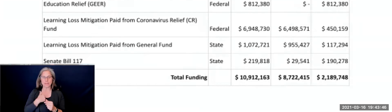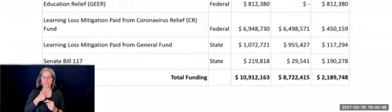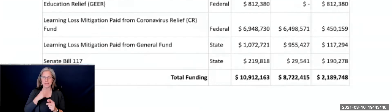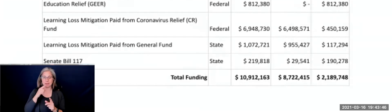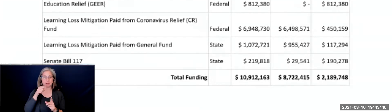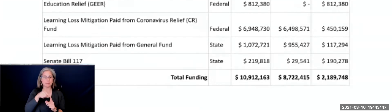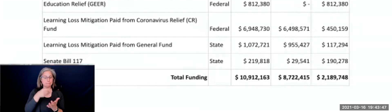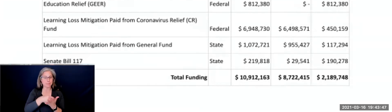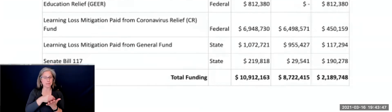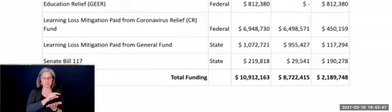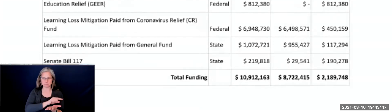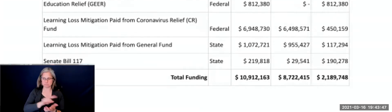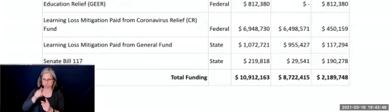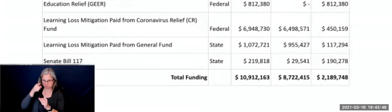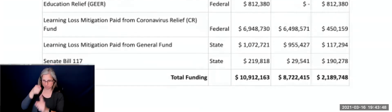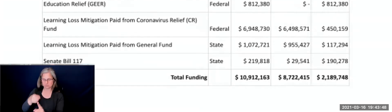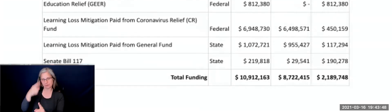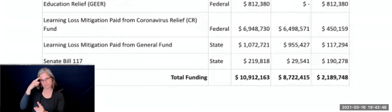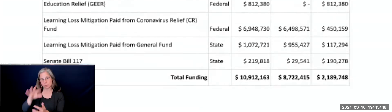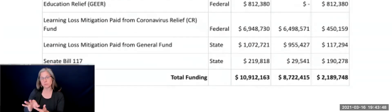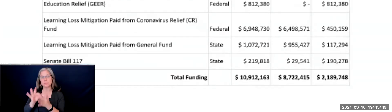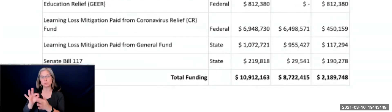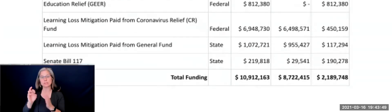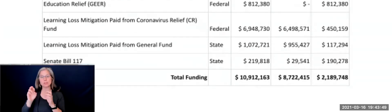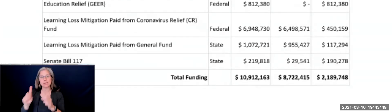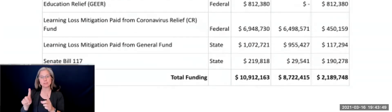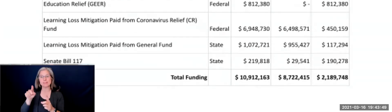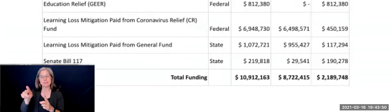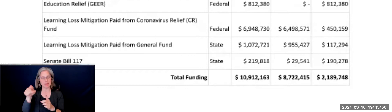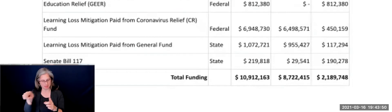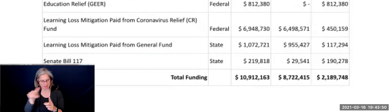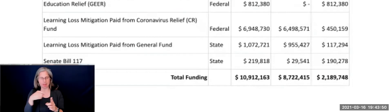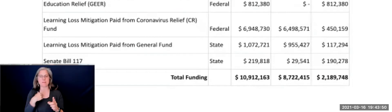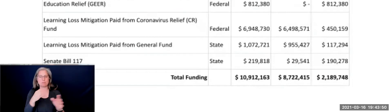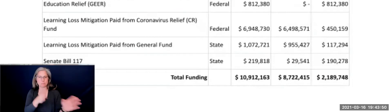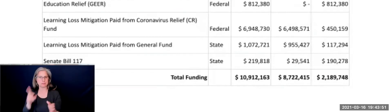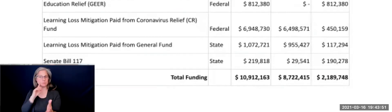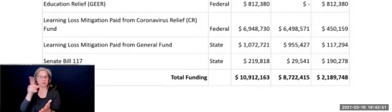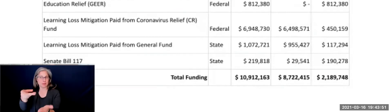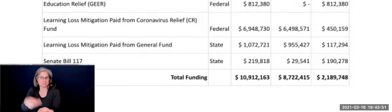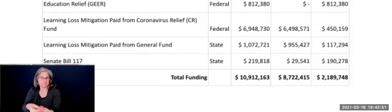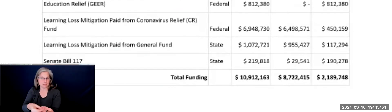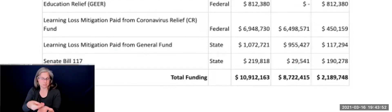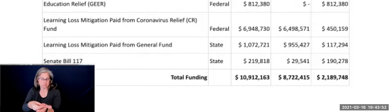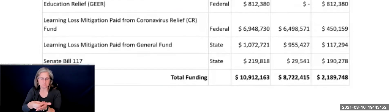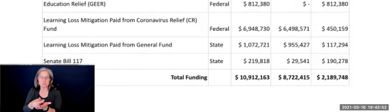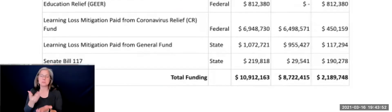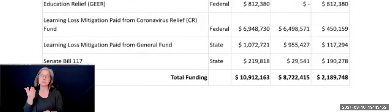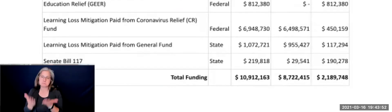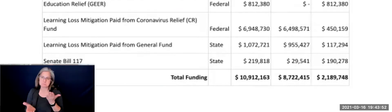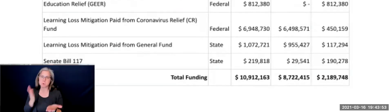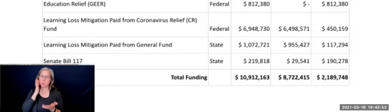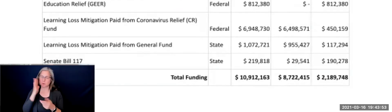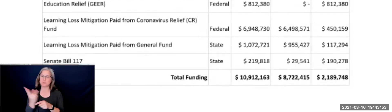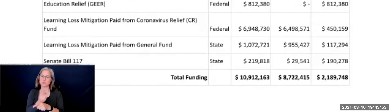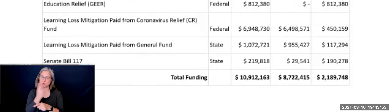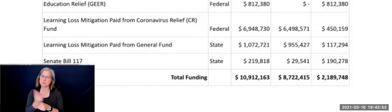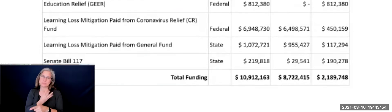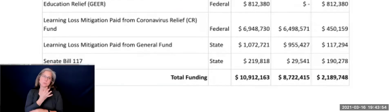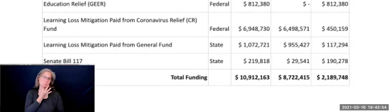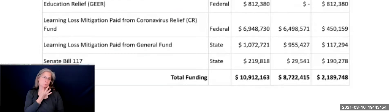designated for special ed, and they have plans for those funds, and probably will be using them quite